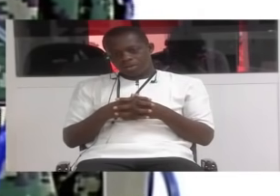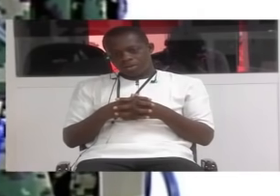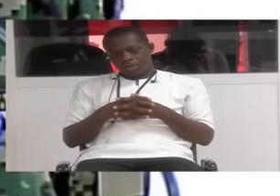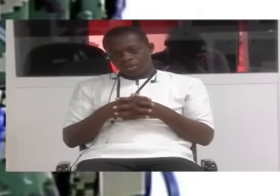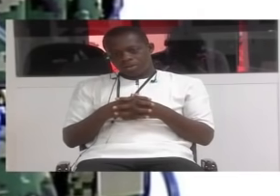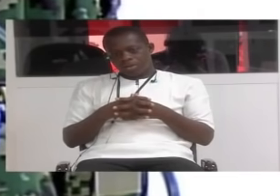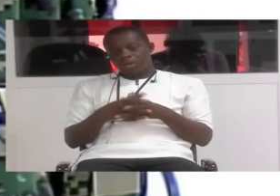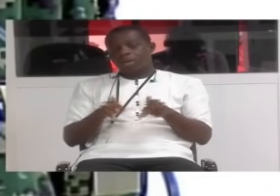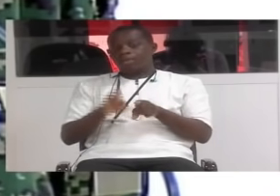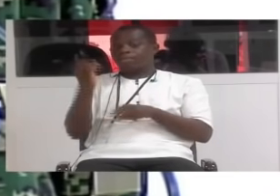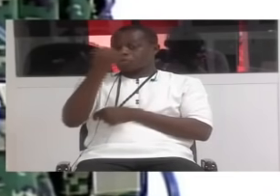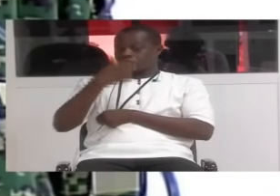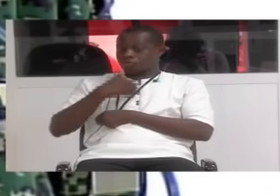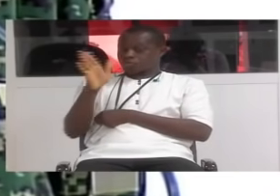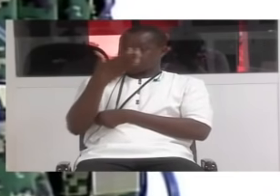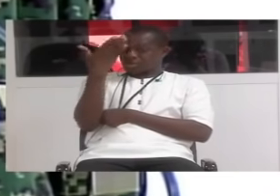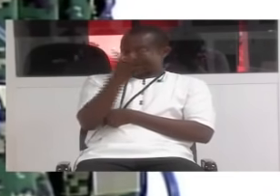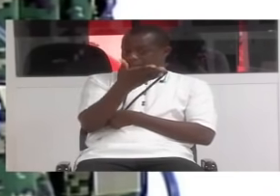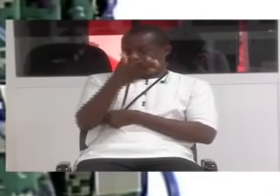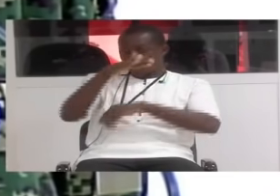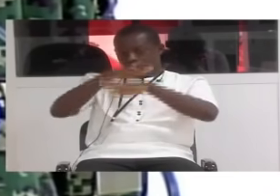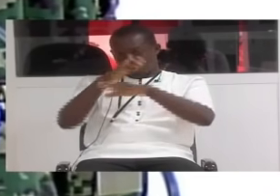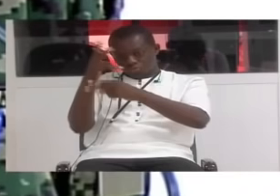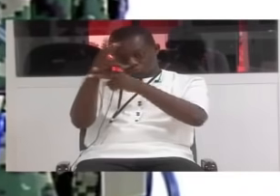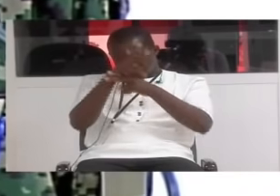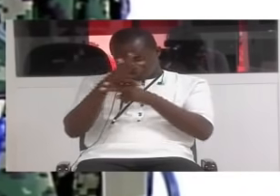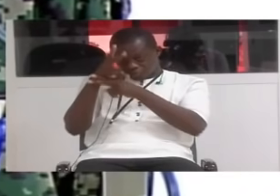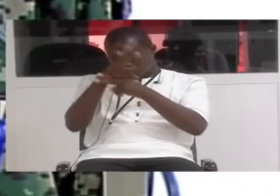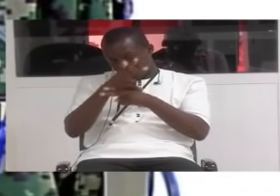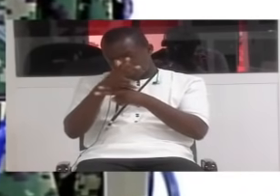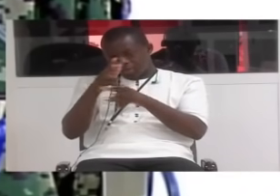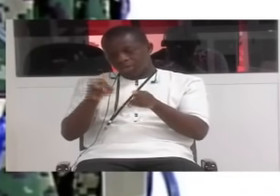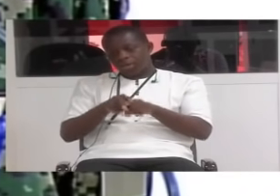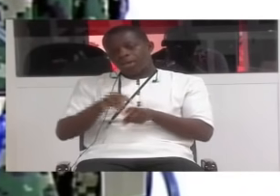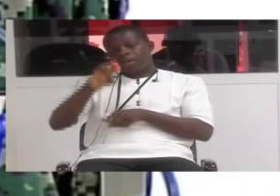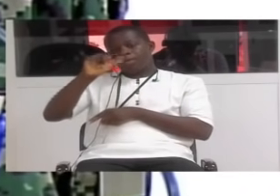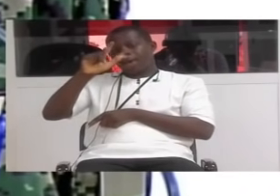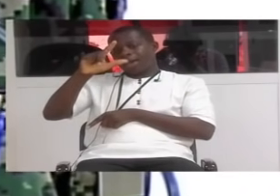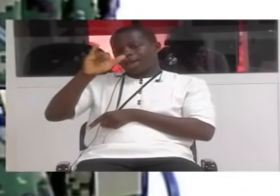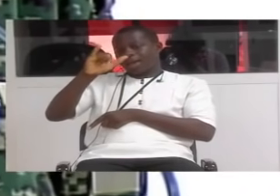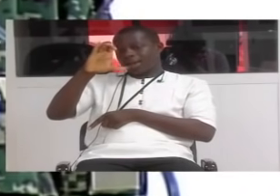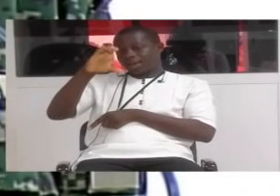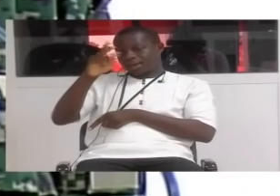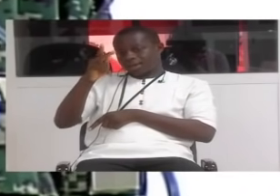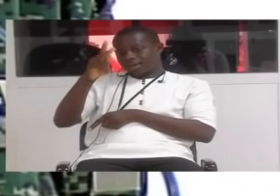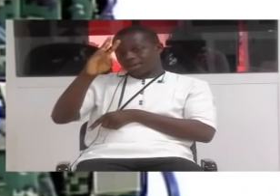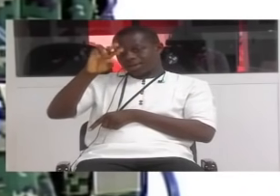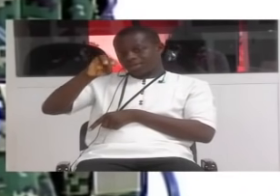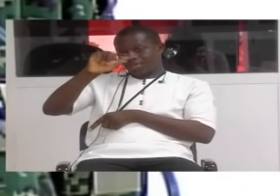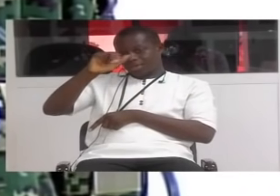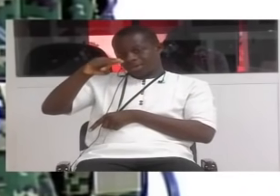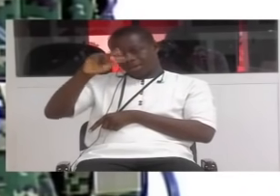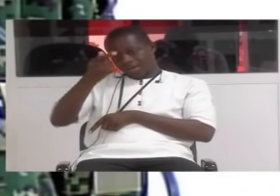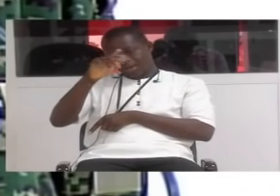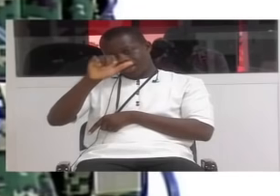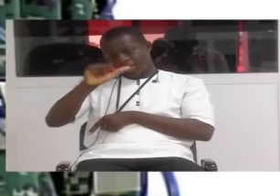kandarola because my going there on guard. Malik Mangalen call akonye ko sama. Malik Manga called me